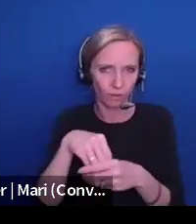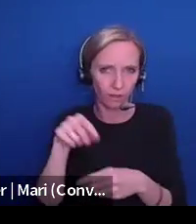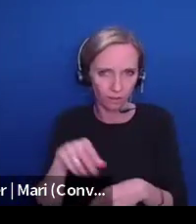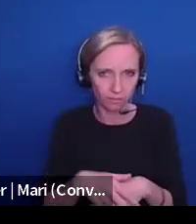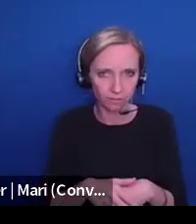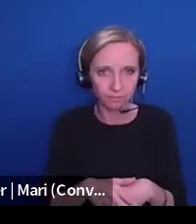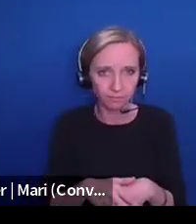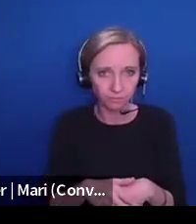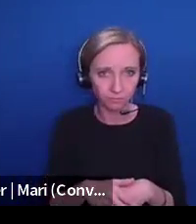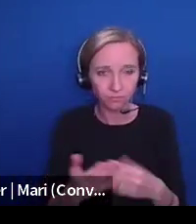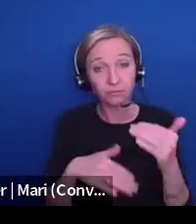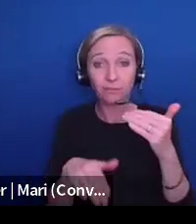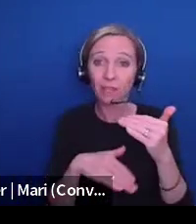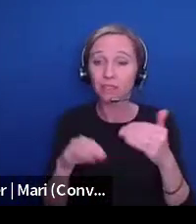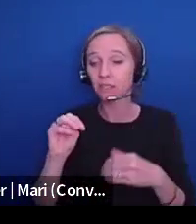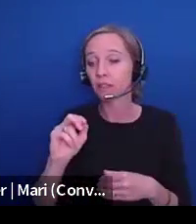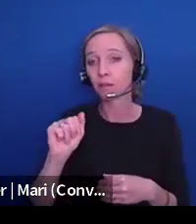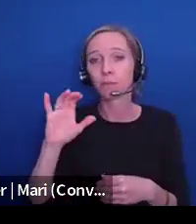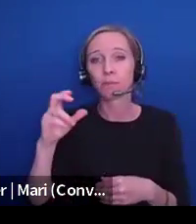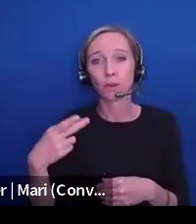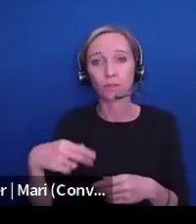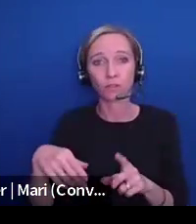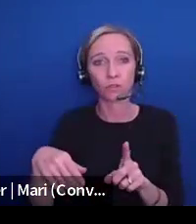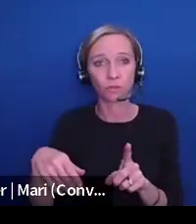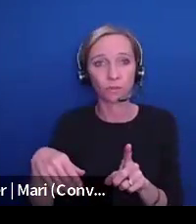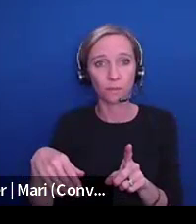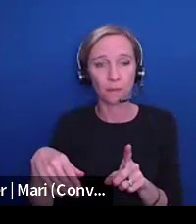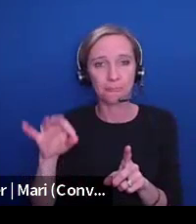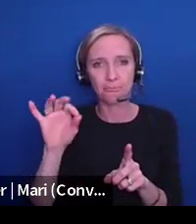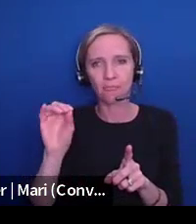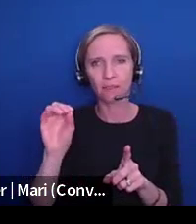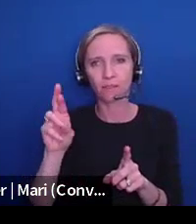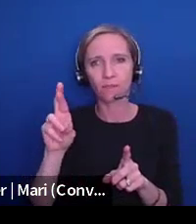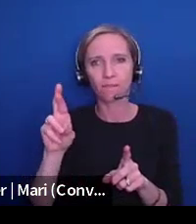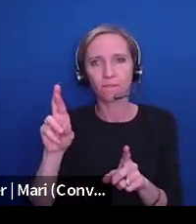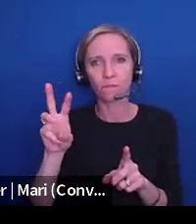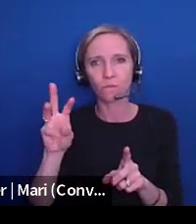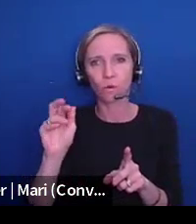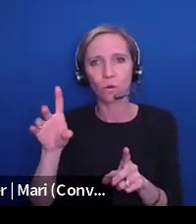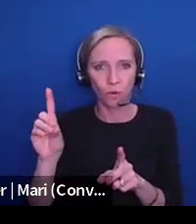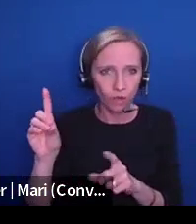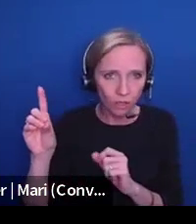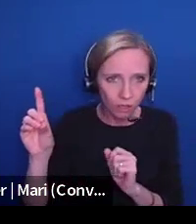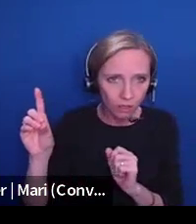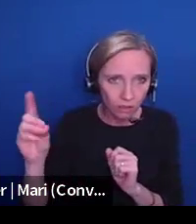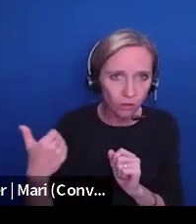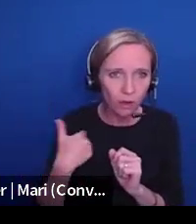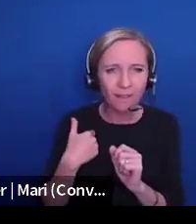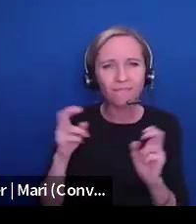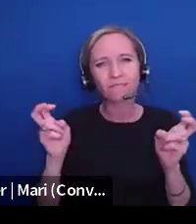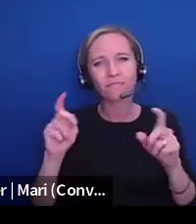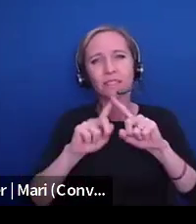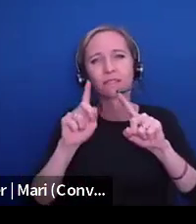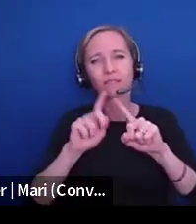And basically Merge Forward, if you think about it, I like the name because it's basically you have like when you have all these different